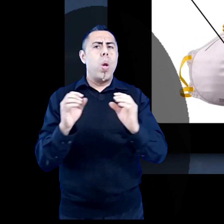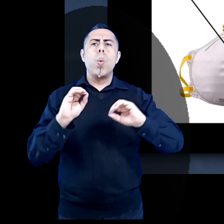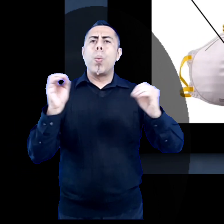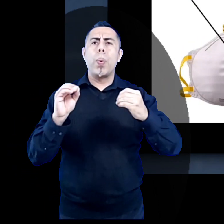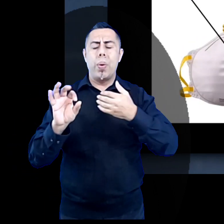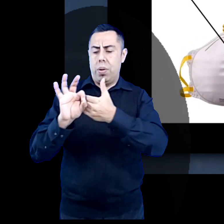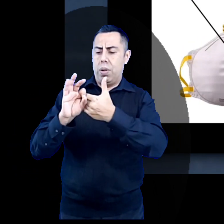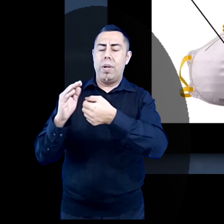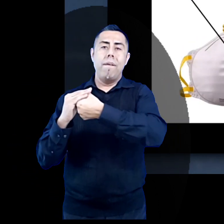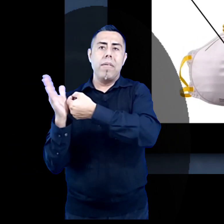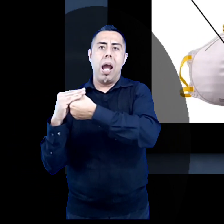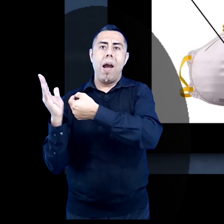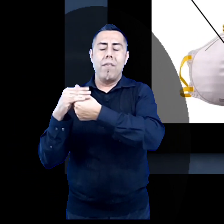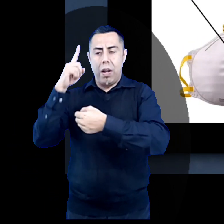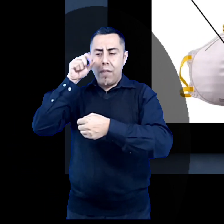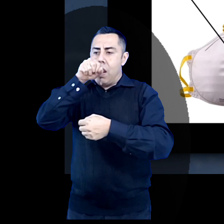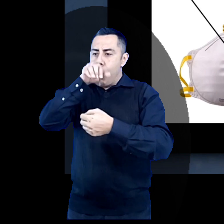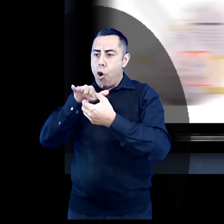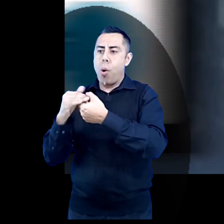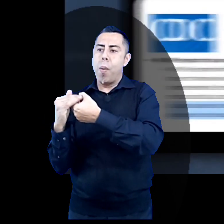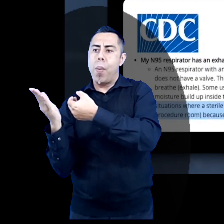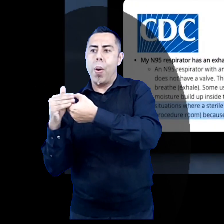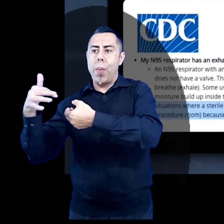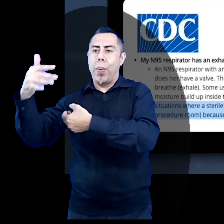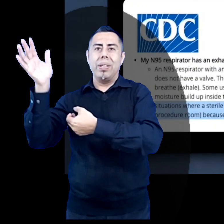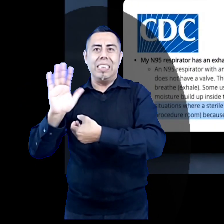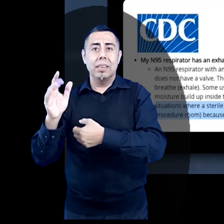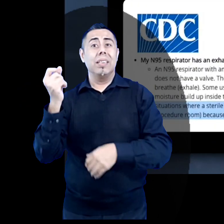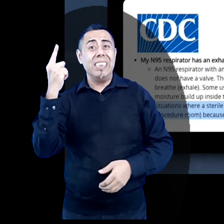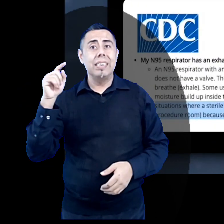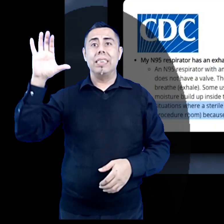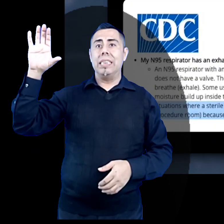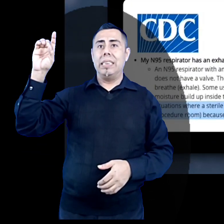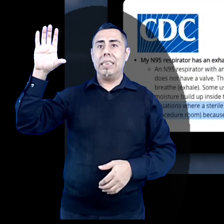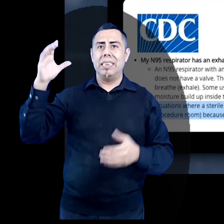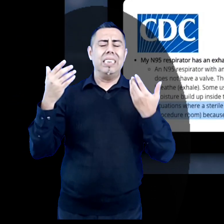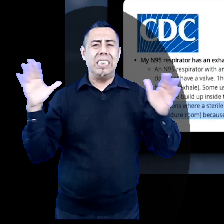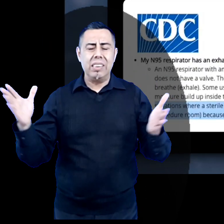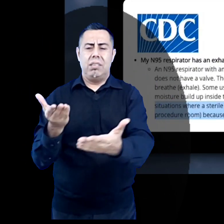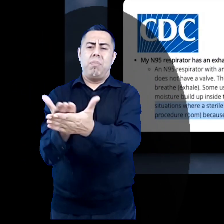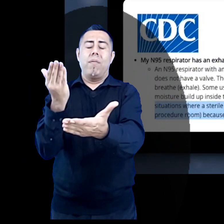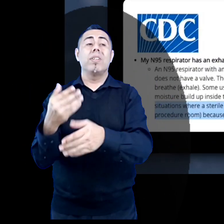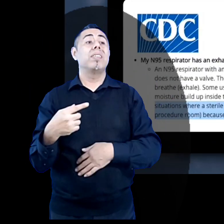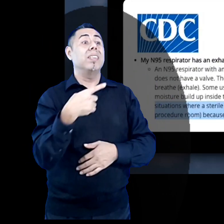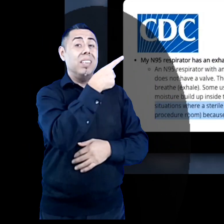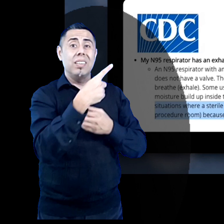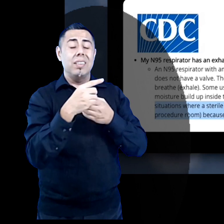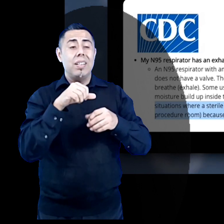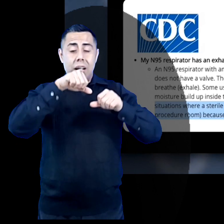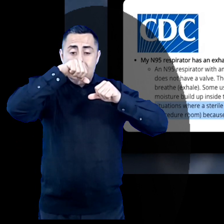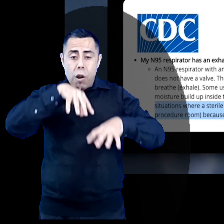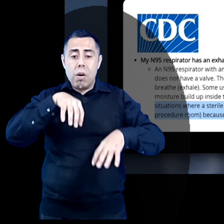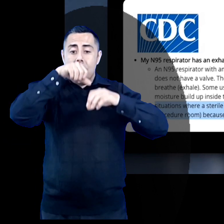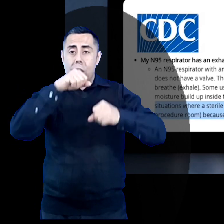as has been attested by the CDC, who have shown that through these exhalation valves, in order